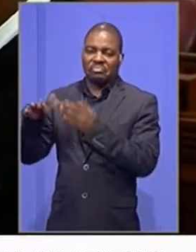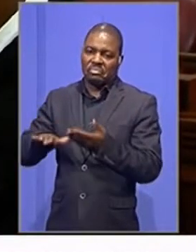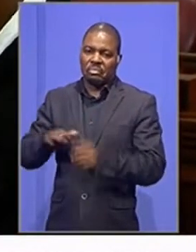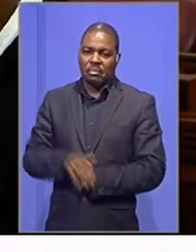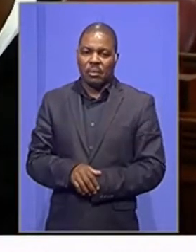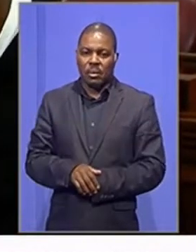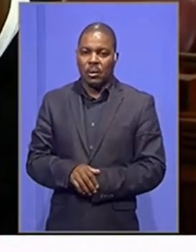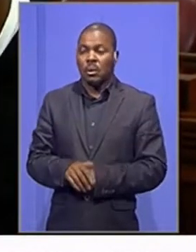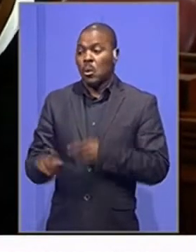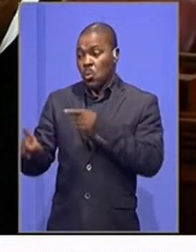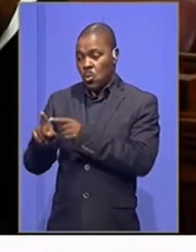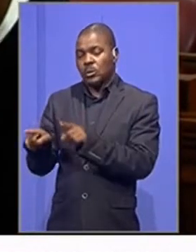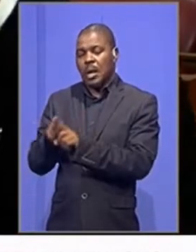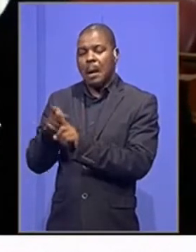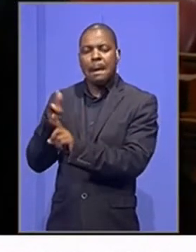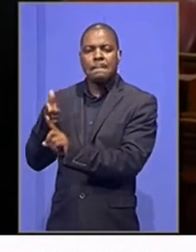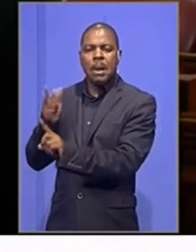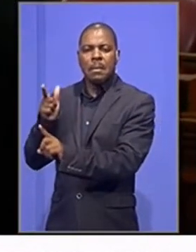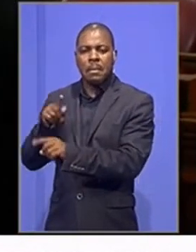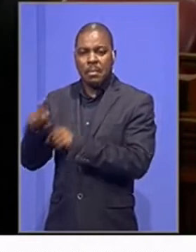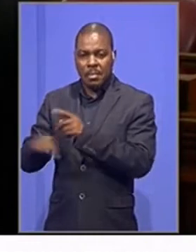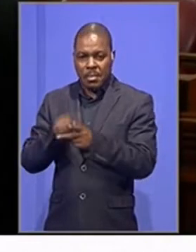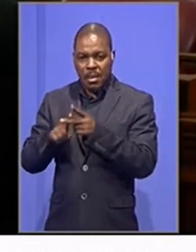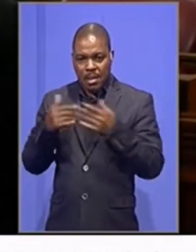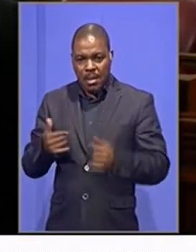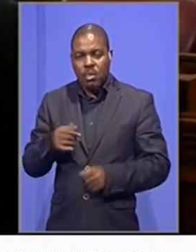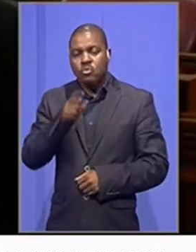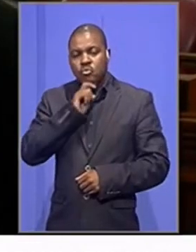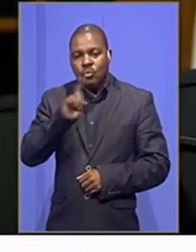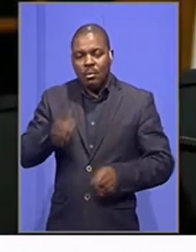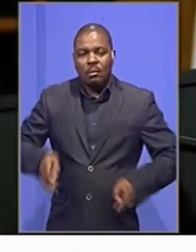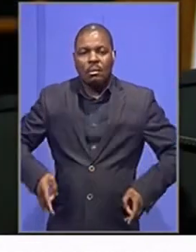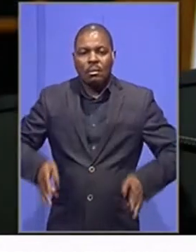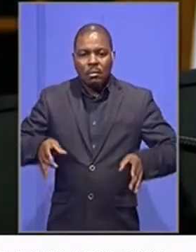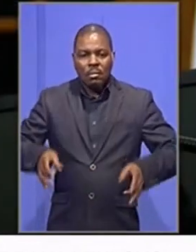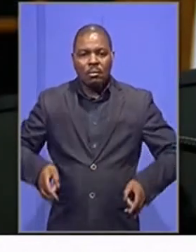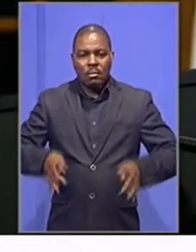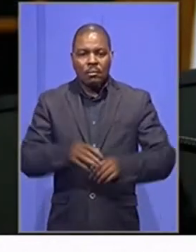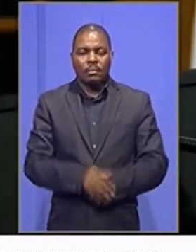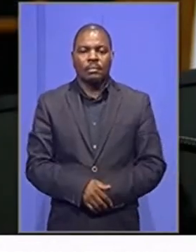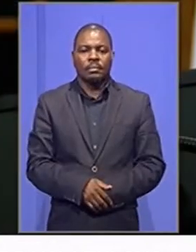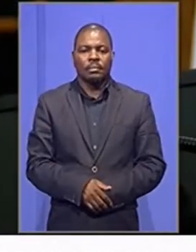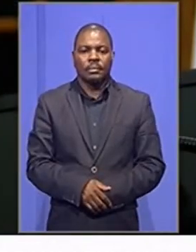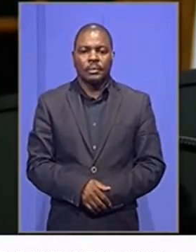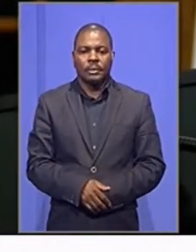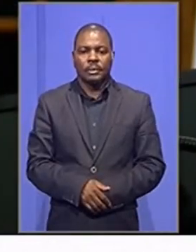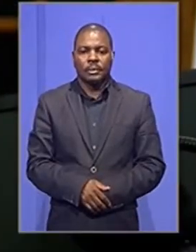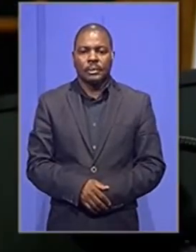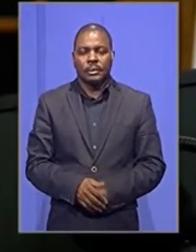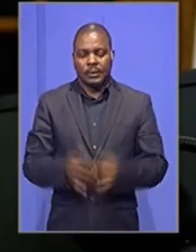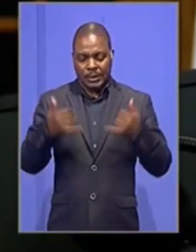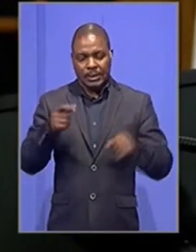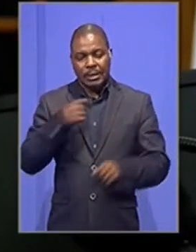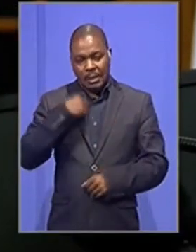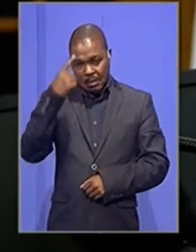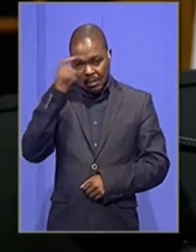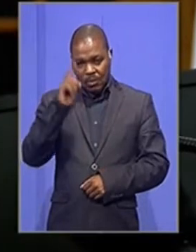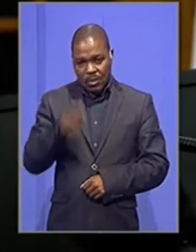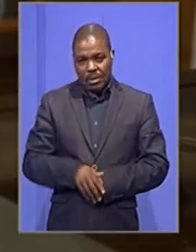yena o ile a thuntšhwa se se bakile gore a šomiše setulo sa go thetha. I still thought that my wife had